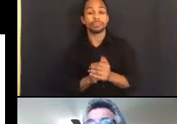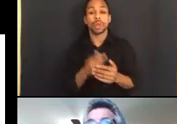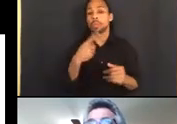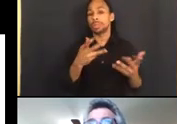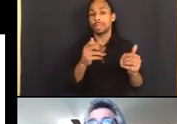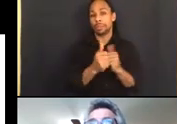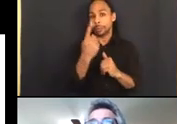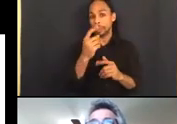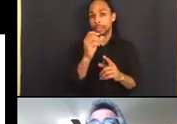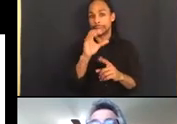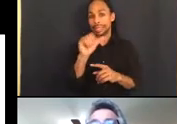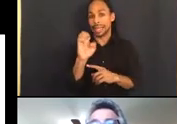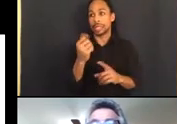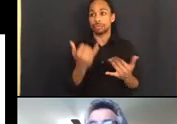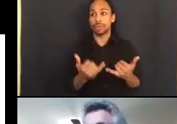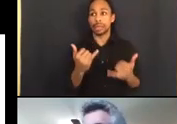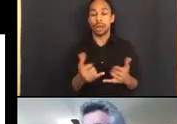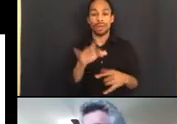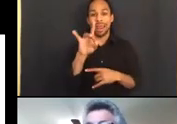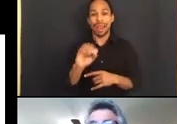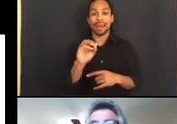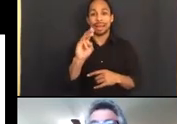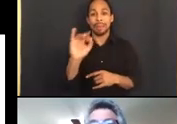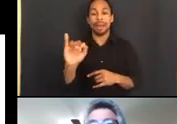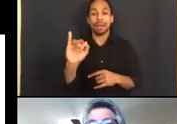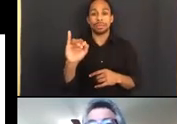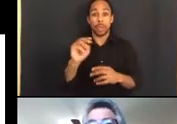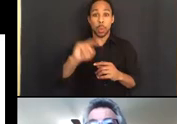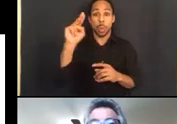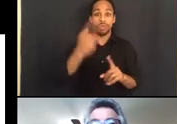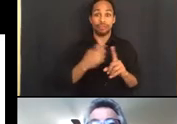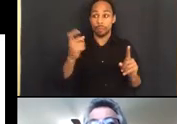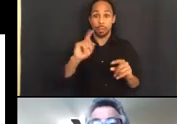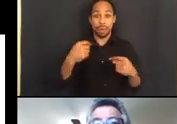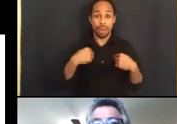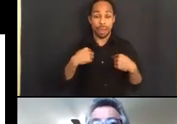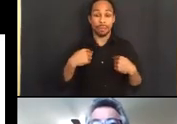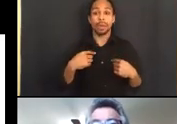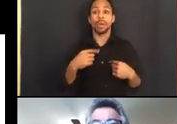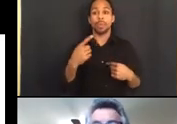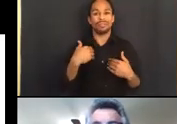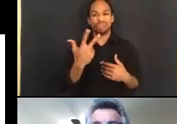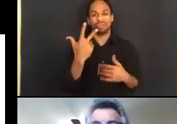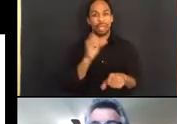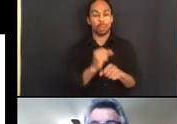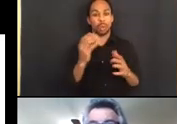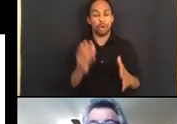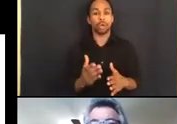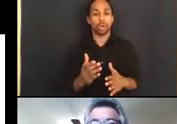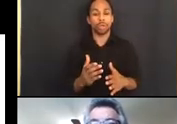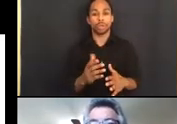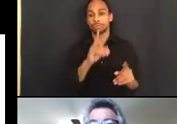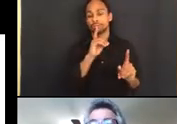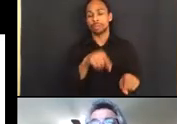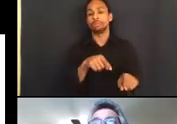now about 80 miles north of where I am, where we had 3 workers report symptoms. They're H-2A